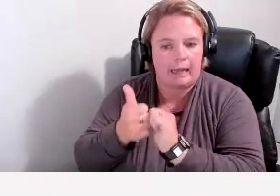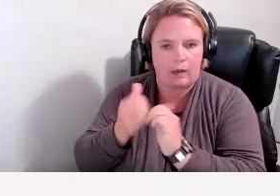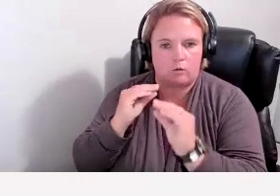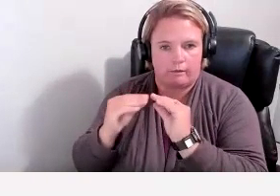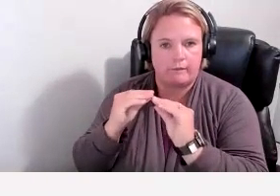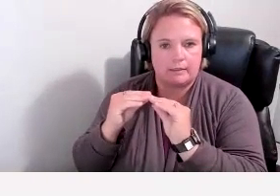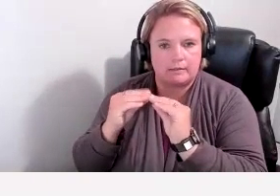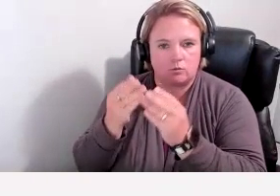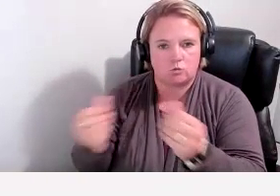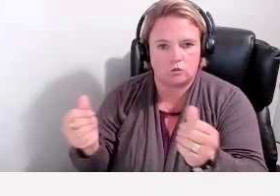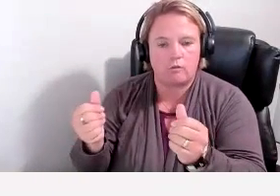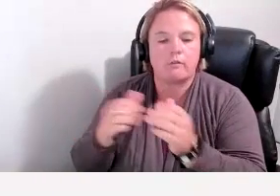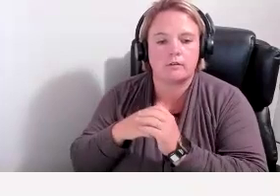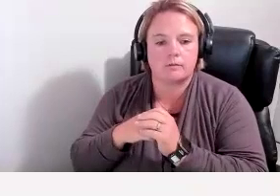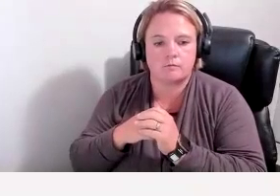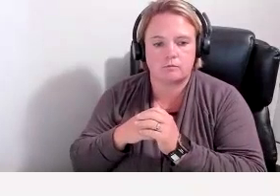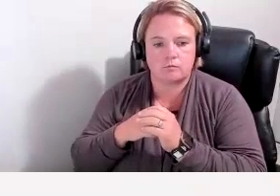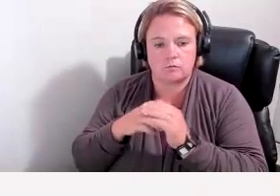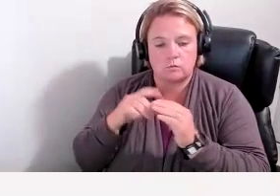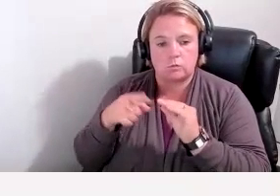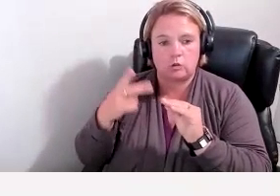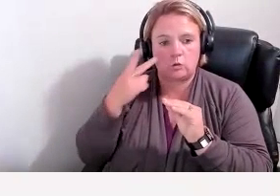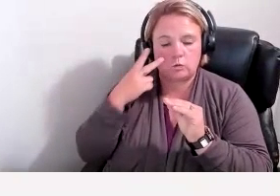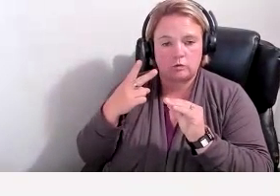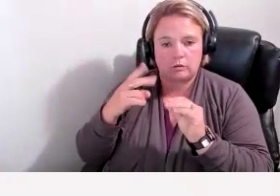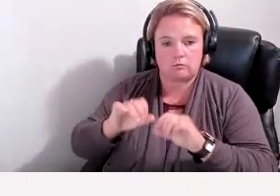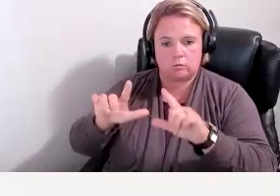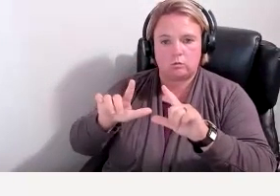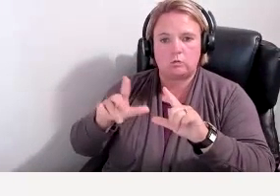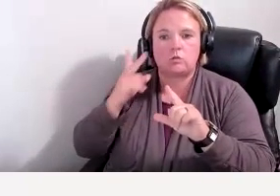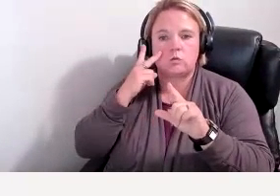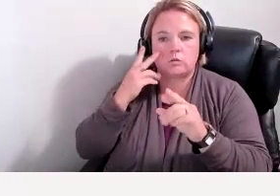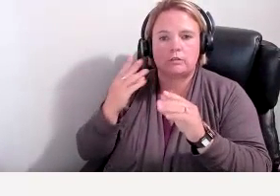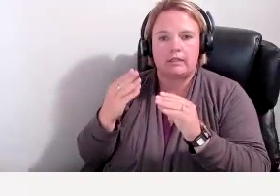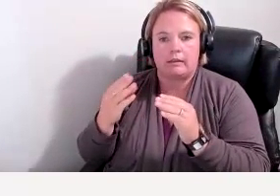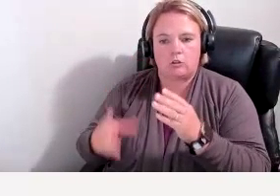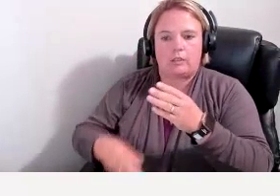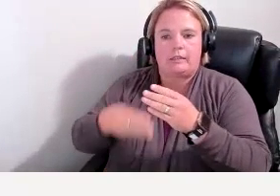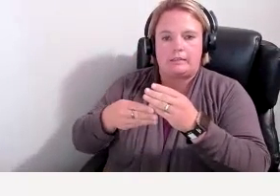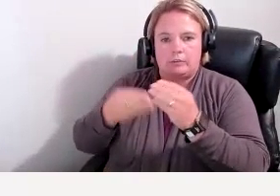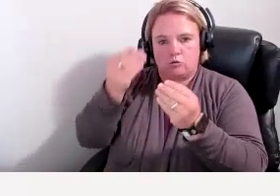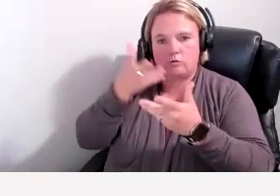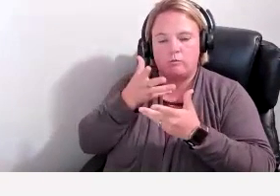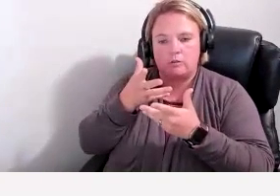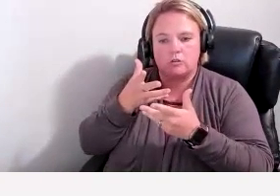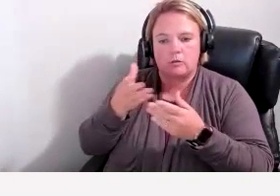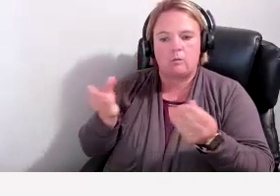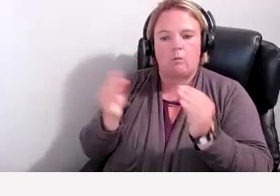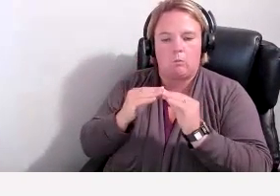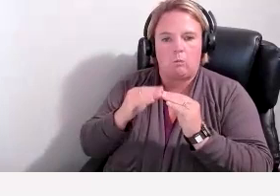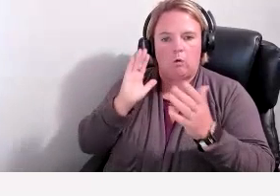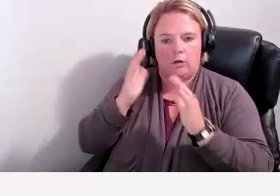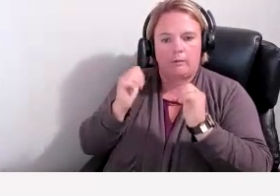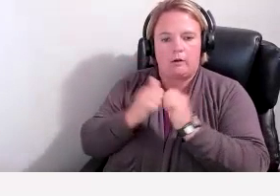Now, when you click on that icon, when you see that tray, you'll see that it's more robust and there's additional information, more so than what was included in the